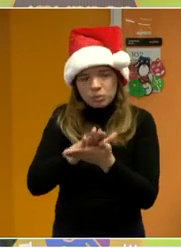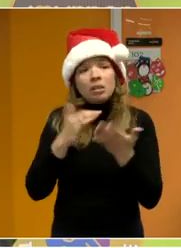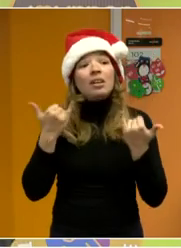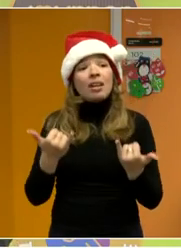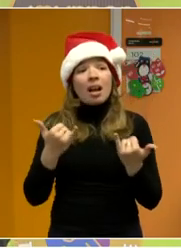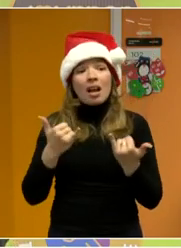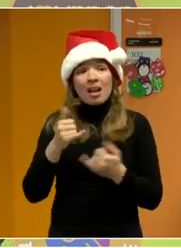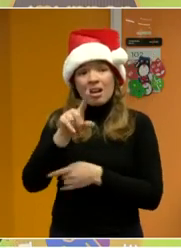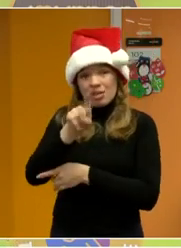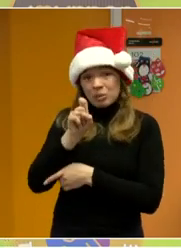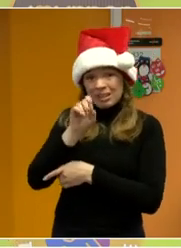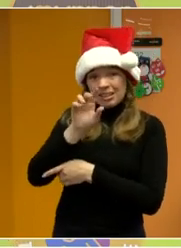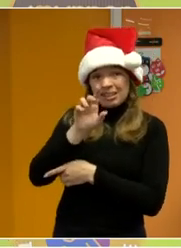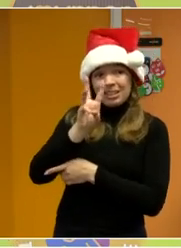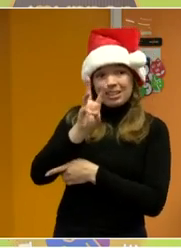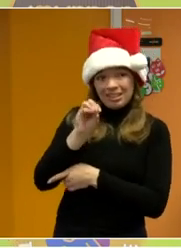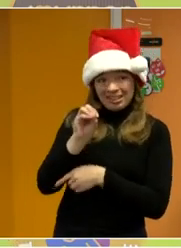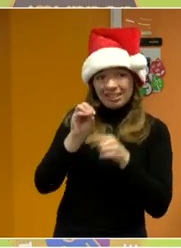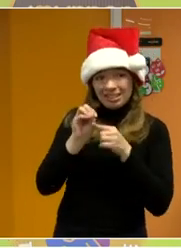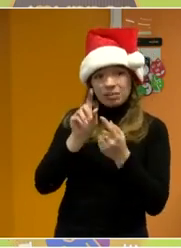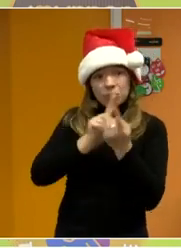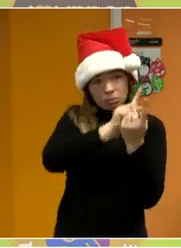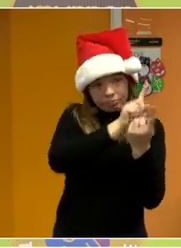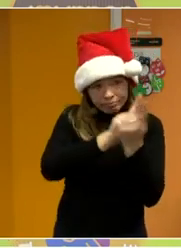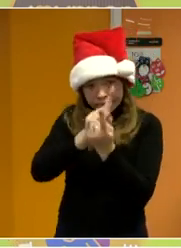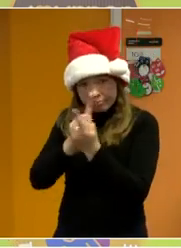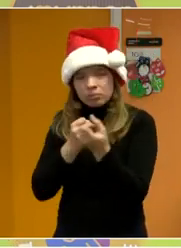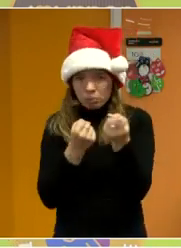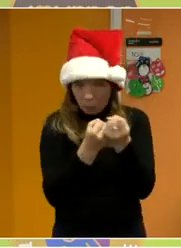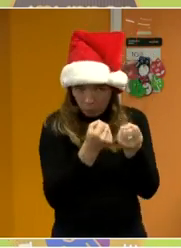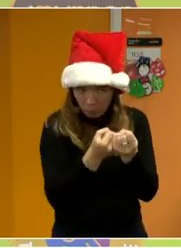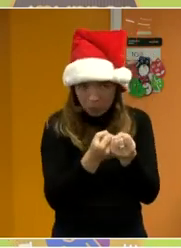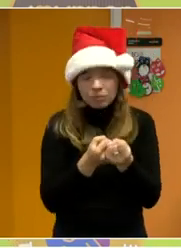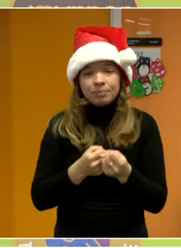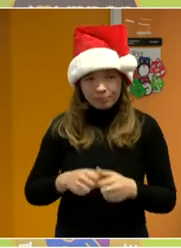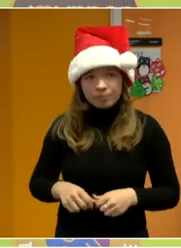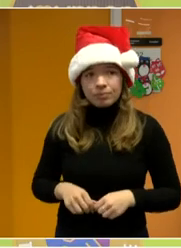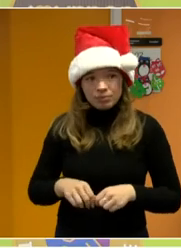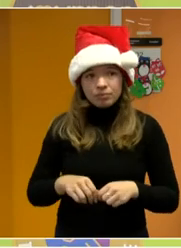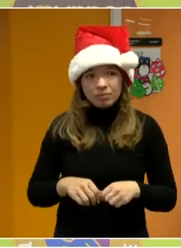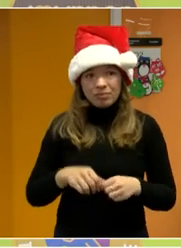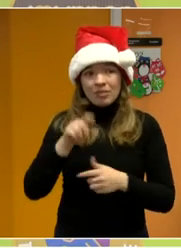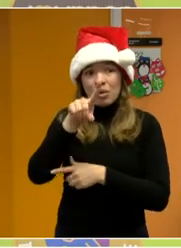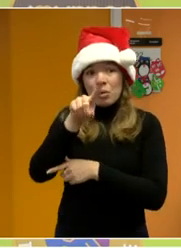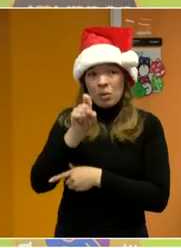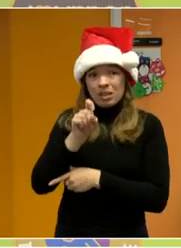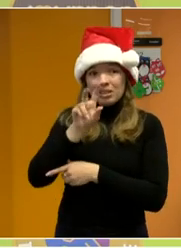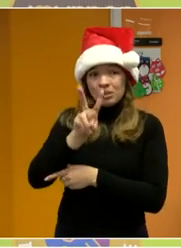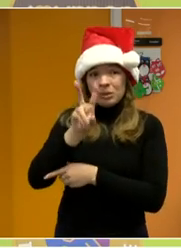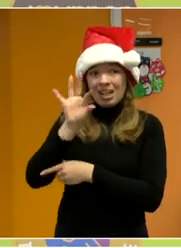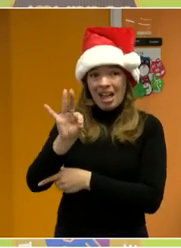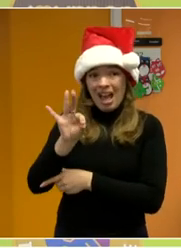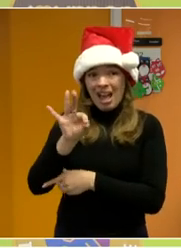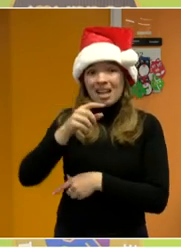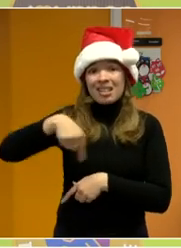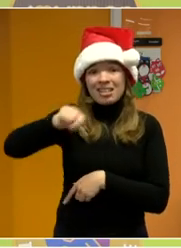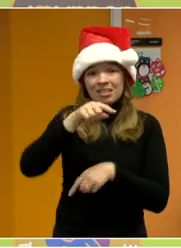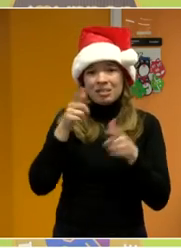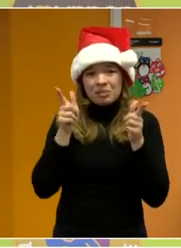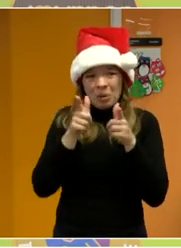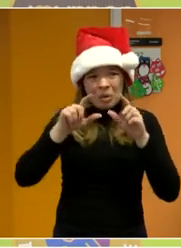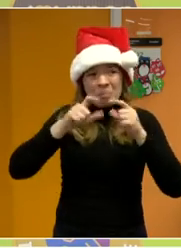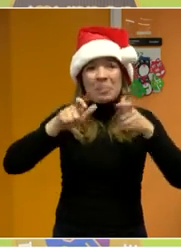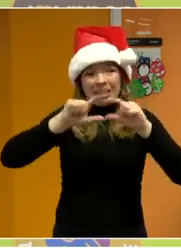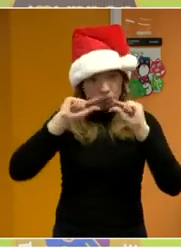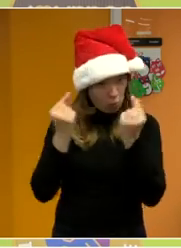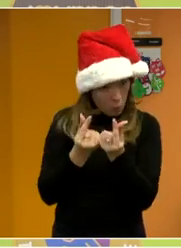through one-on-one support. Additionally, we have provided to date 129 small group and one-on-one mediations.